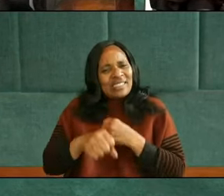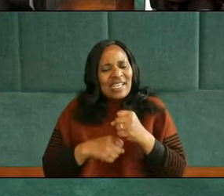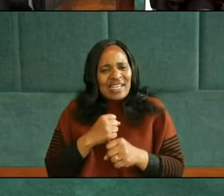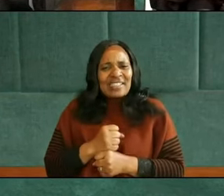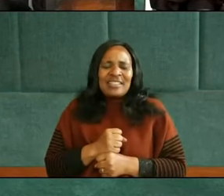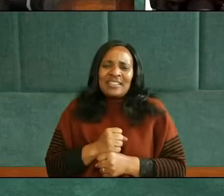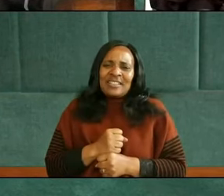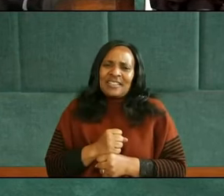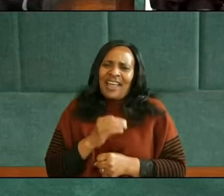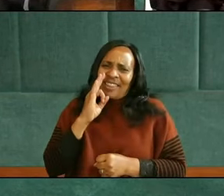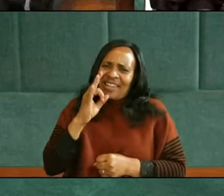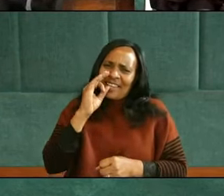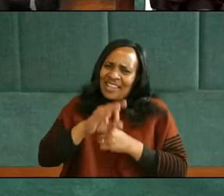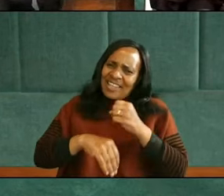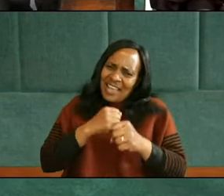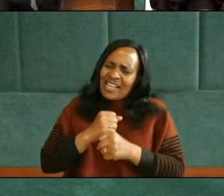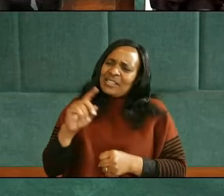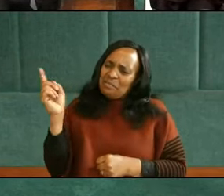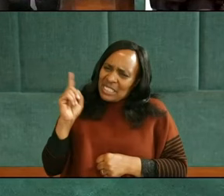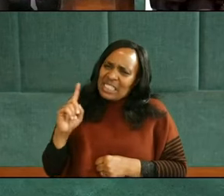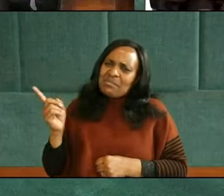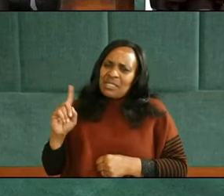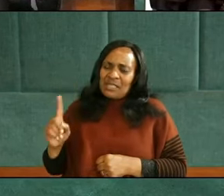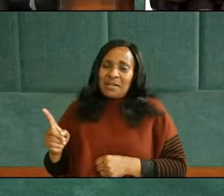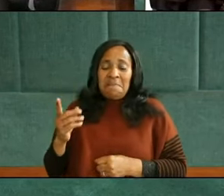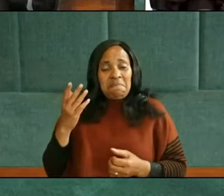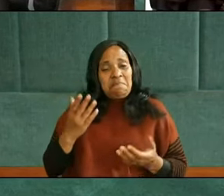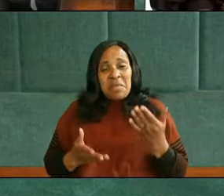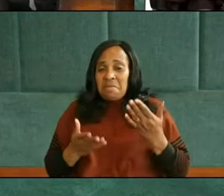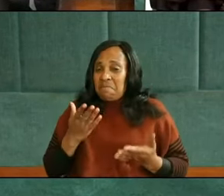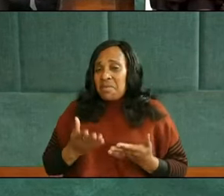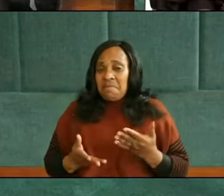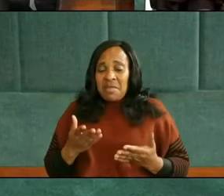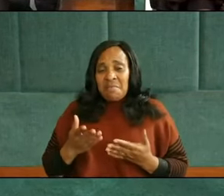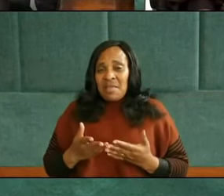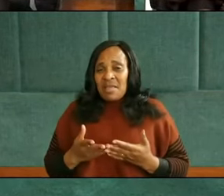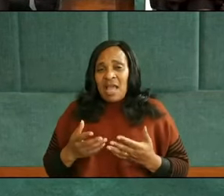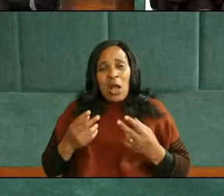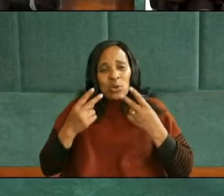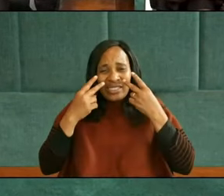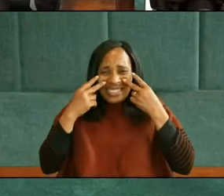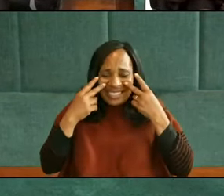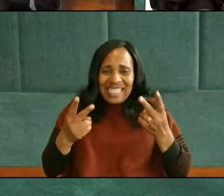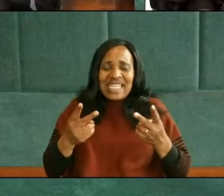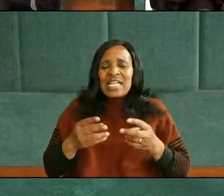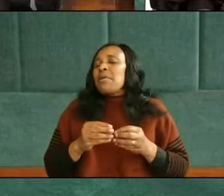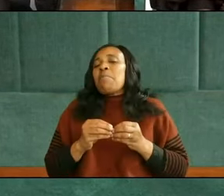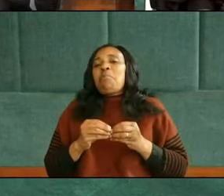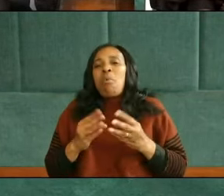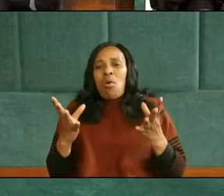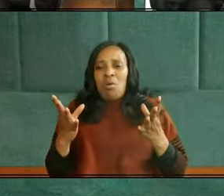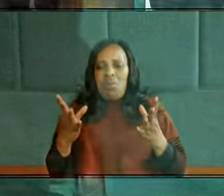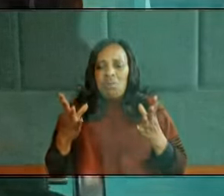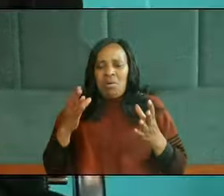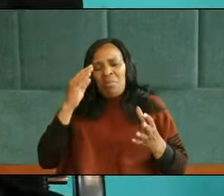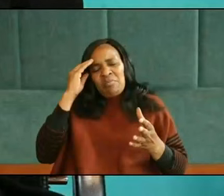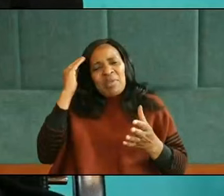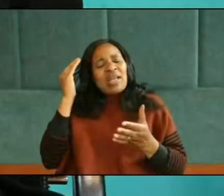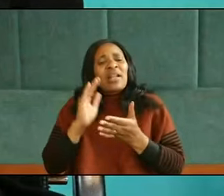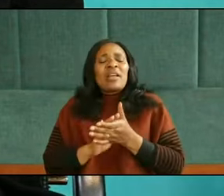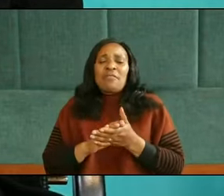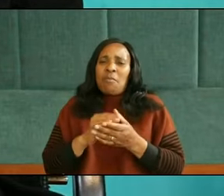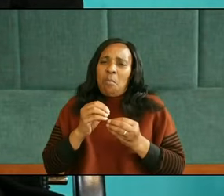about the three years he was in ministry. Mm. Maybe I would have seen more, or I would believed more.